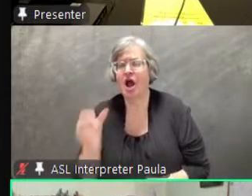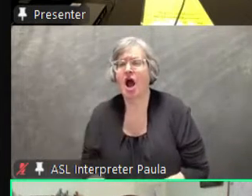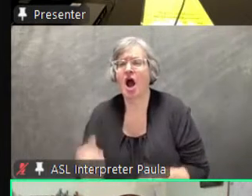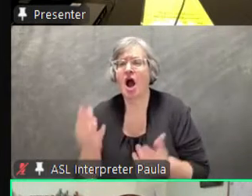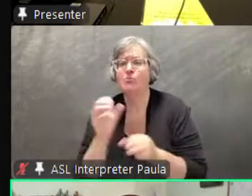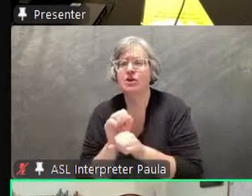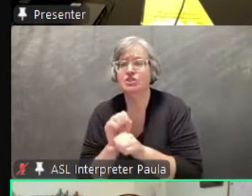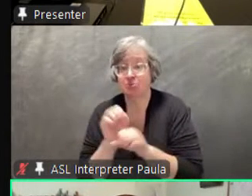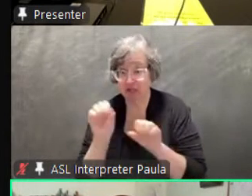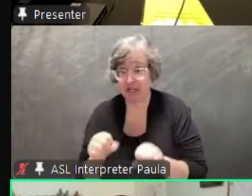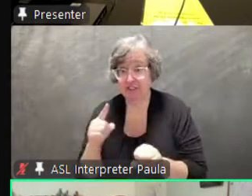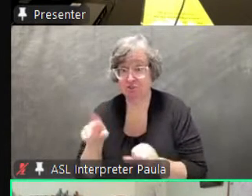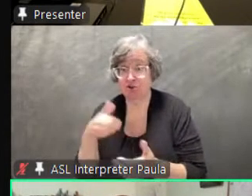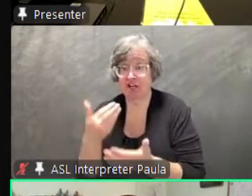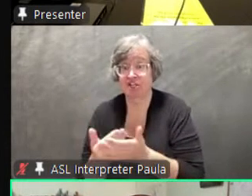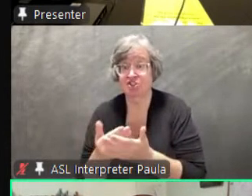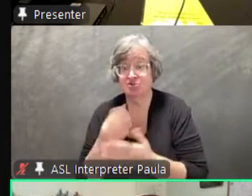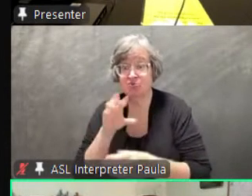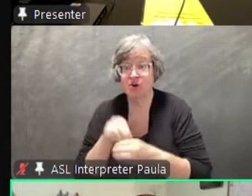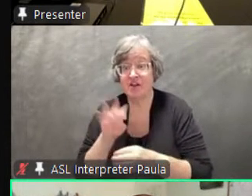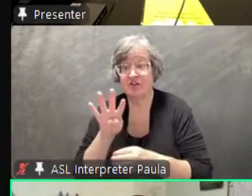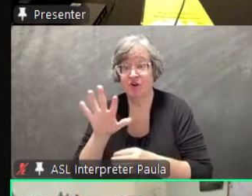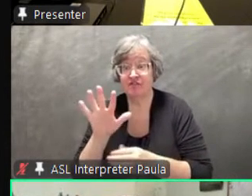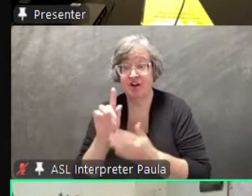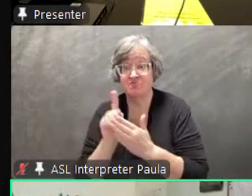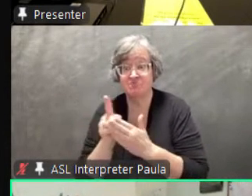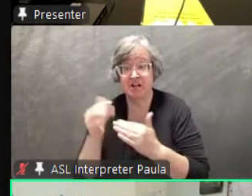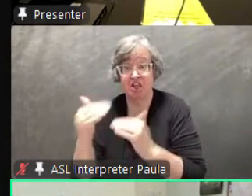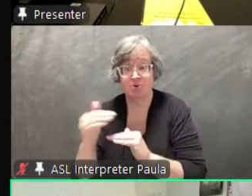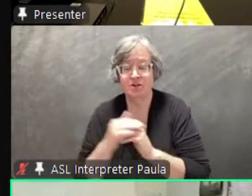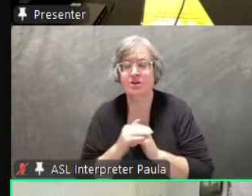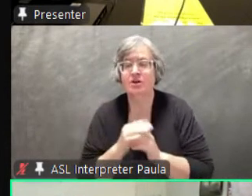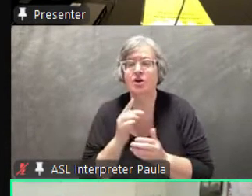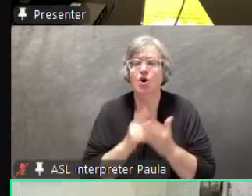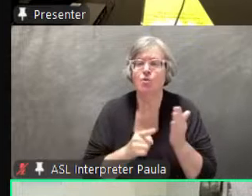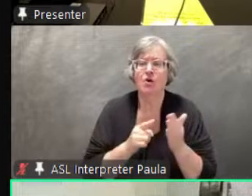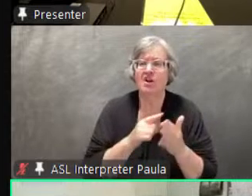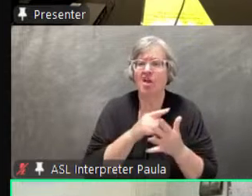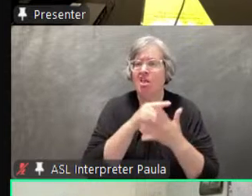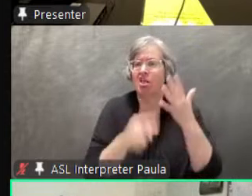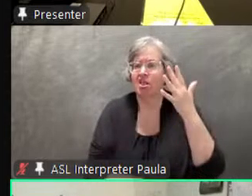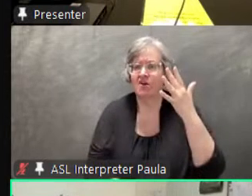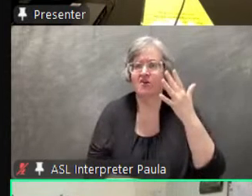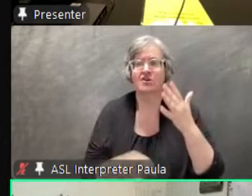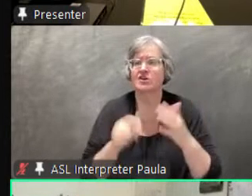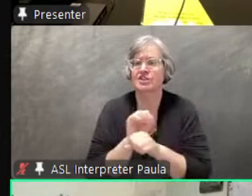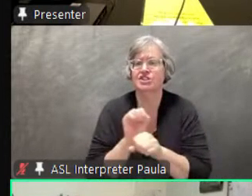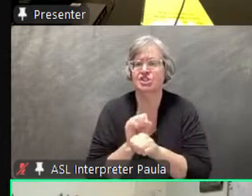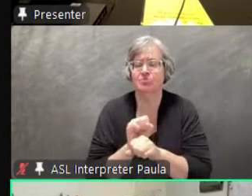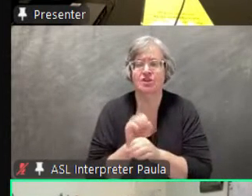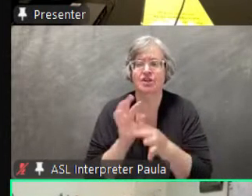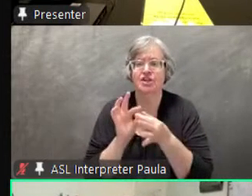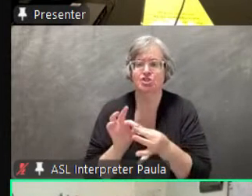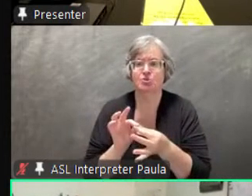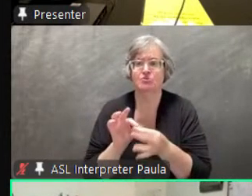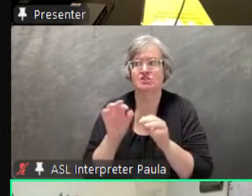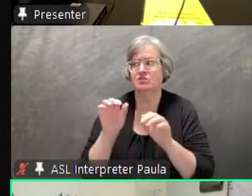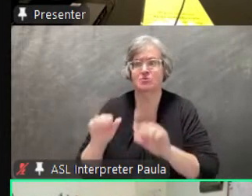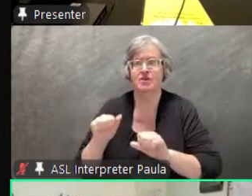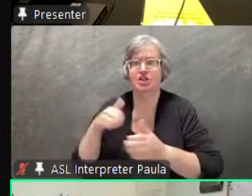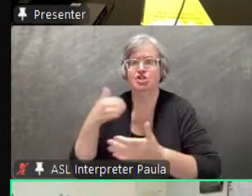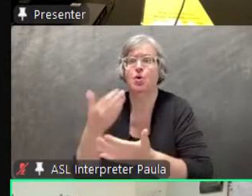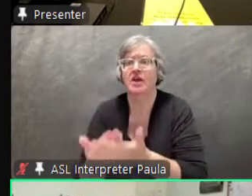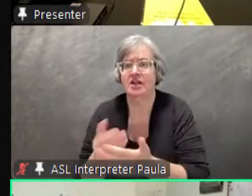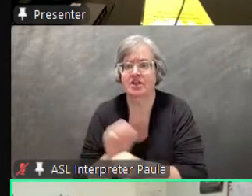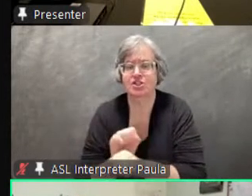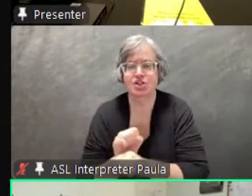jobs can somebody get to in 45 minutes? So what's sort of the universe of jobs that they could compete for, just in terms of their ability to get to them?